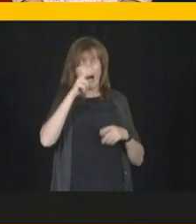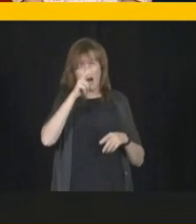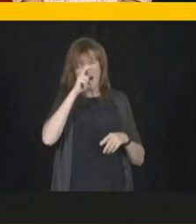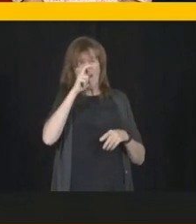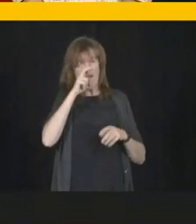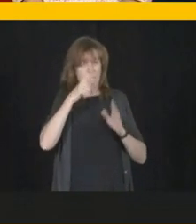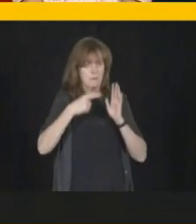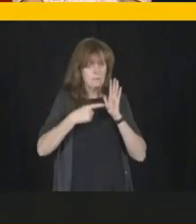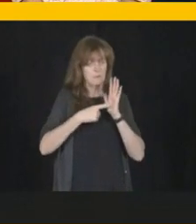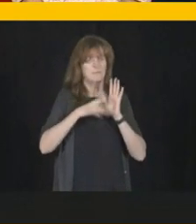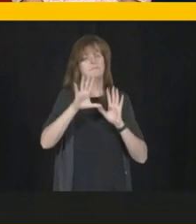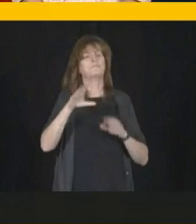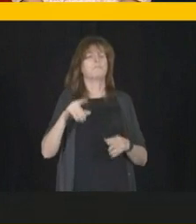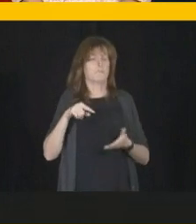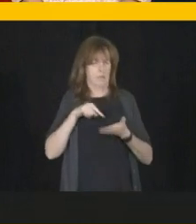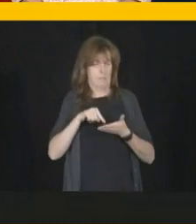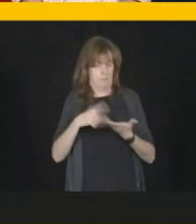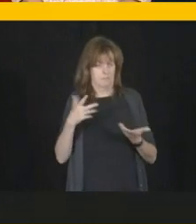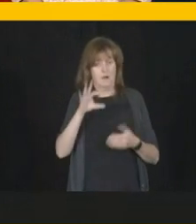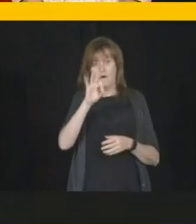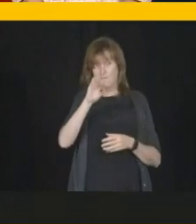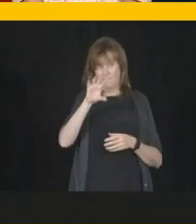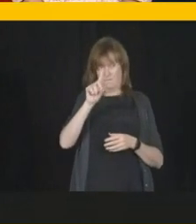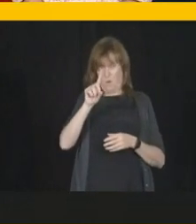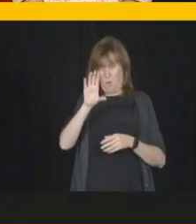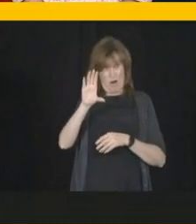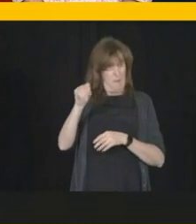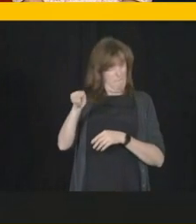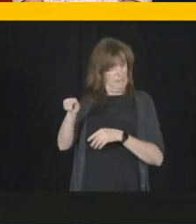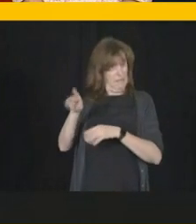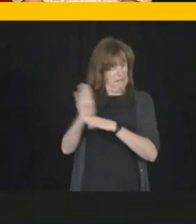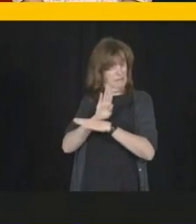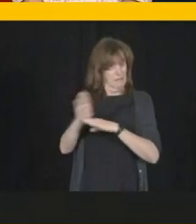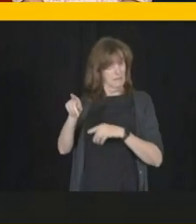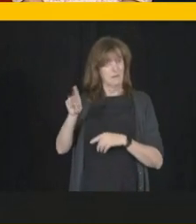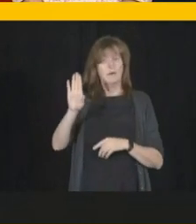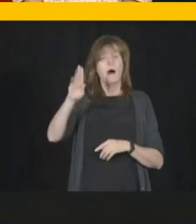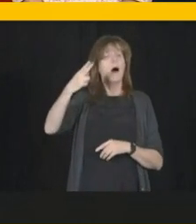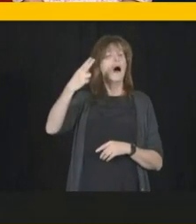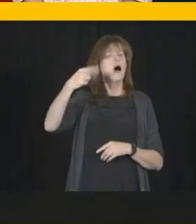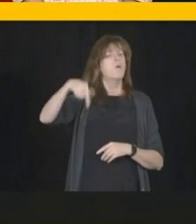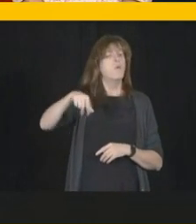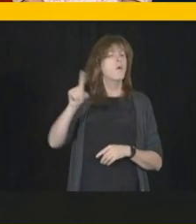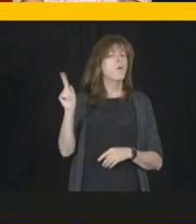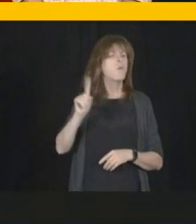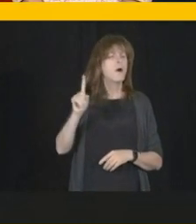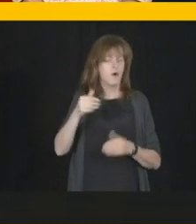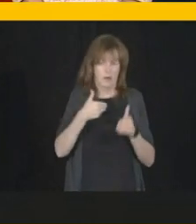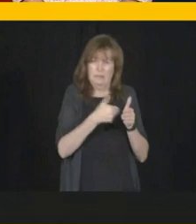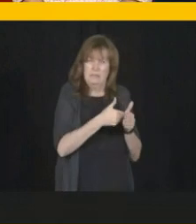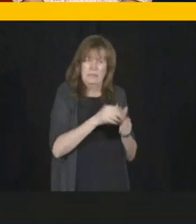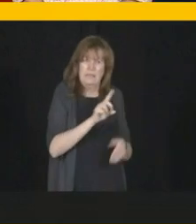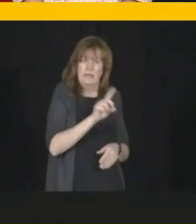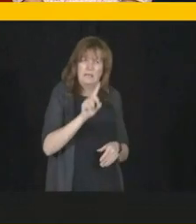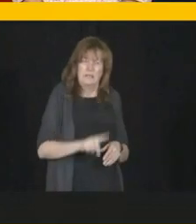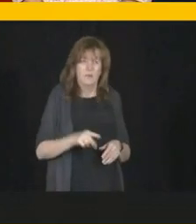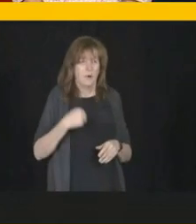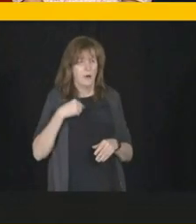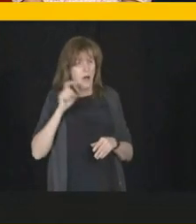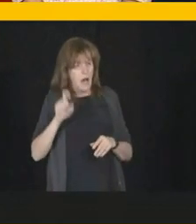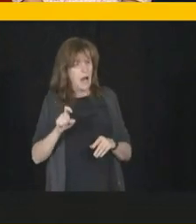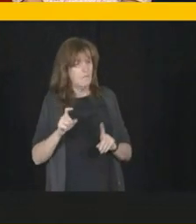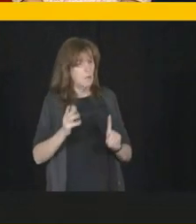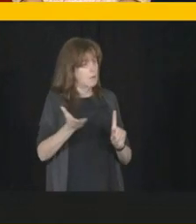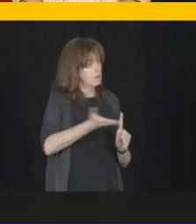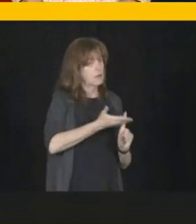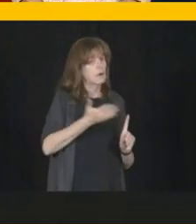and we don't create an environment to be competitive, then we're going to lose a lot of companies. But I don't intend on doing that. I intend